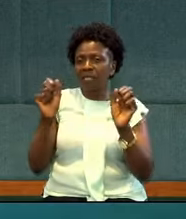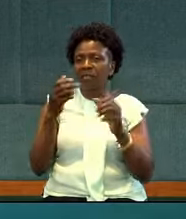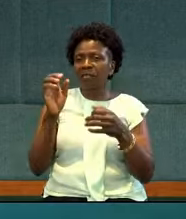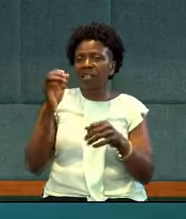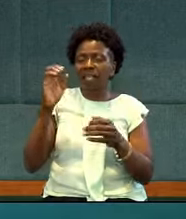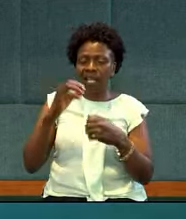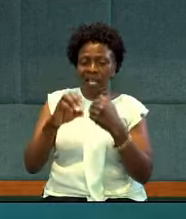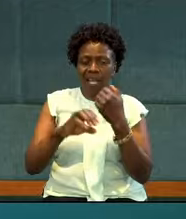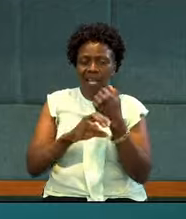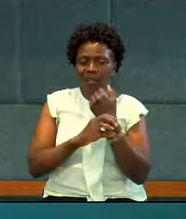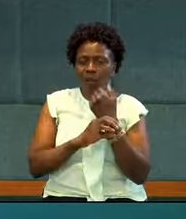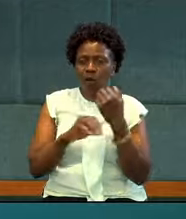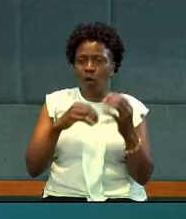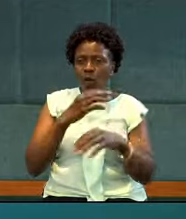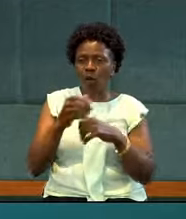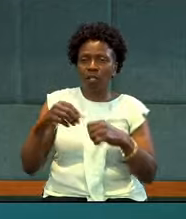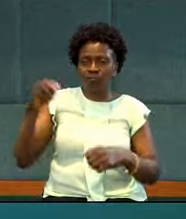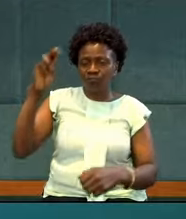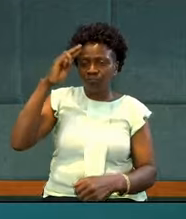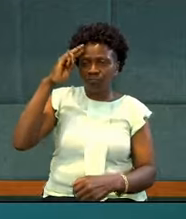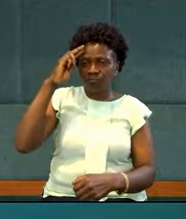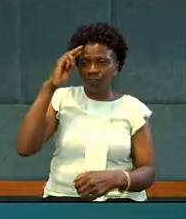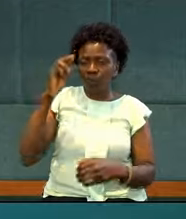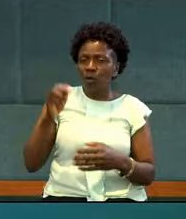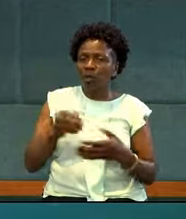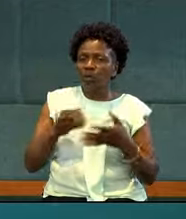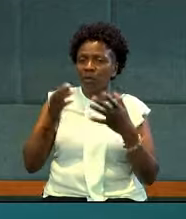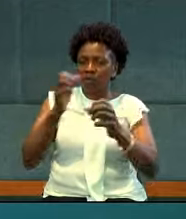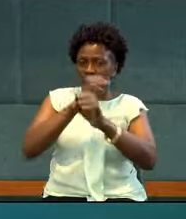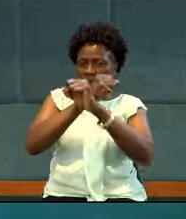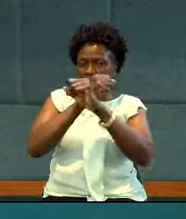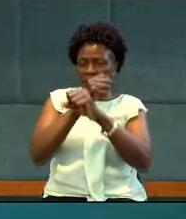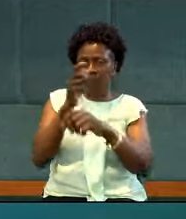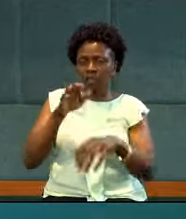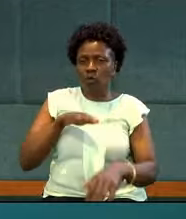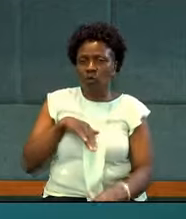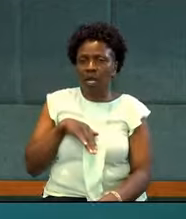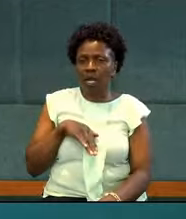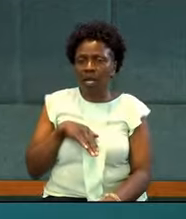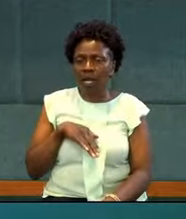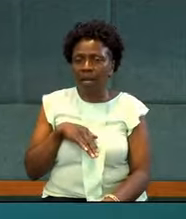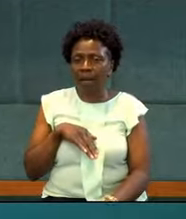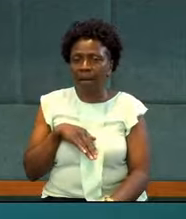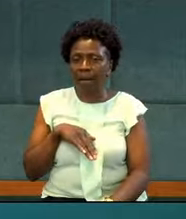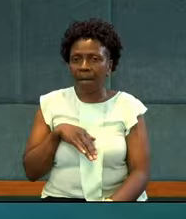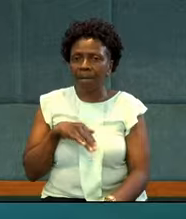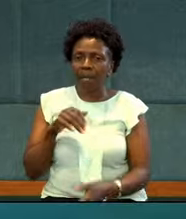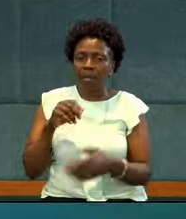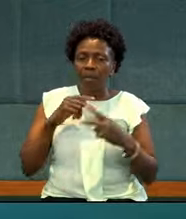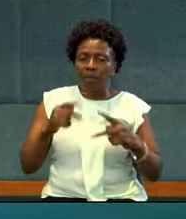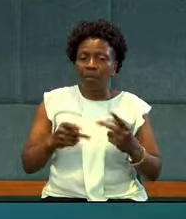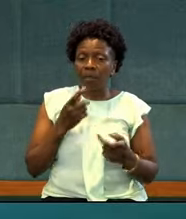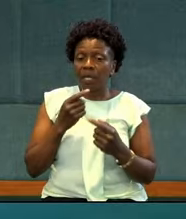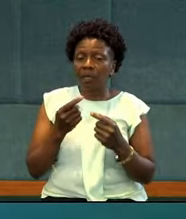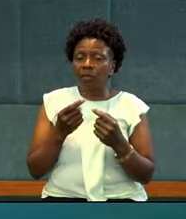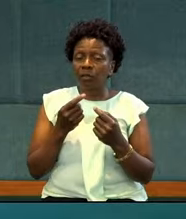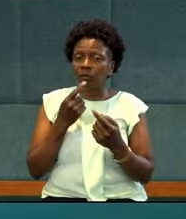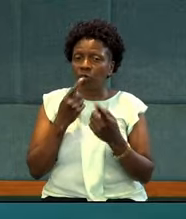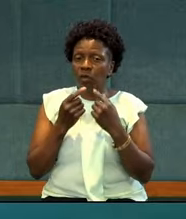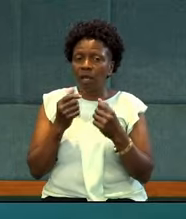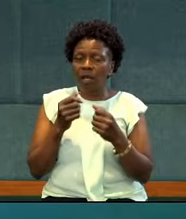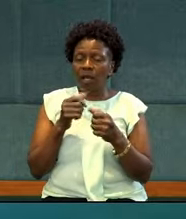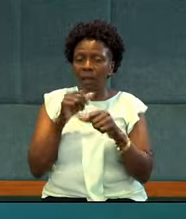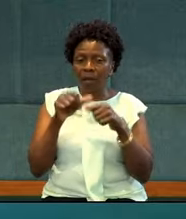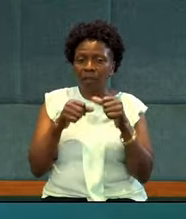security apparatus will be activated for the protection of that woman. People may not talk much about the